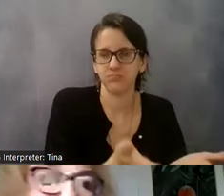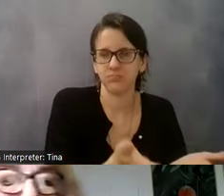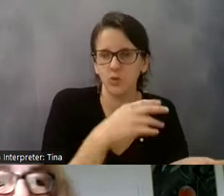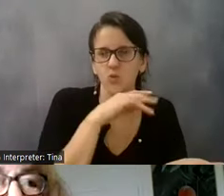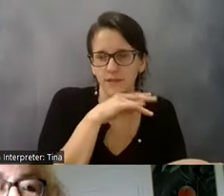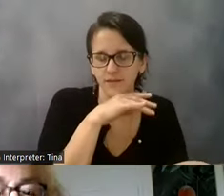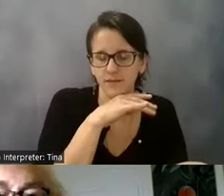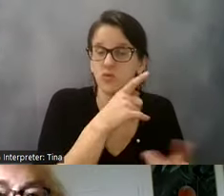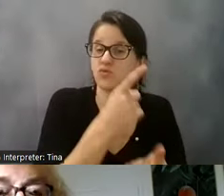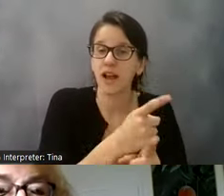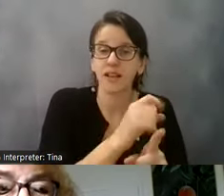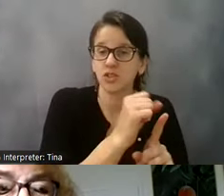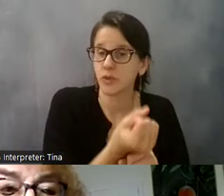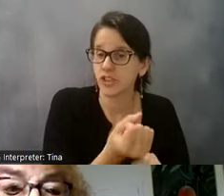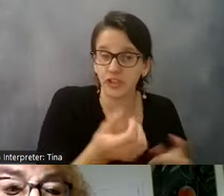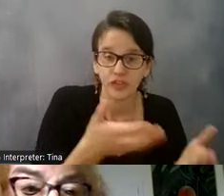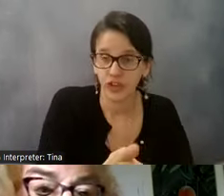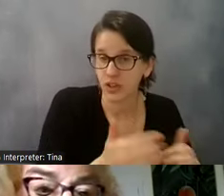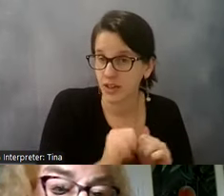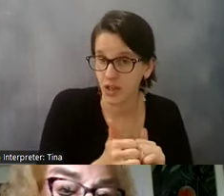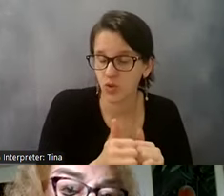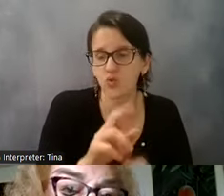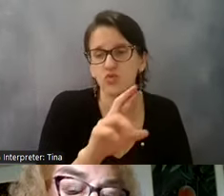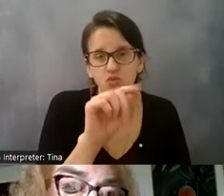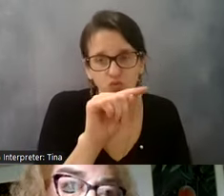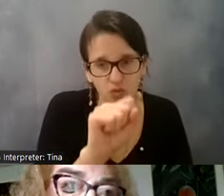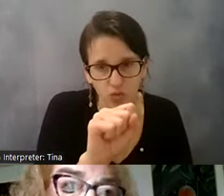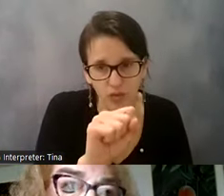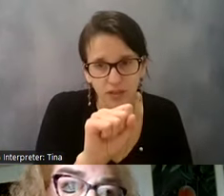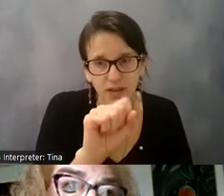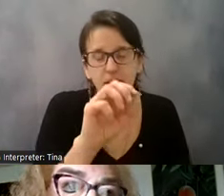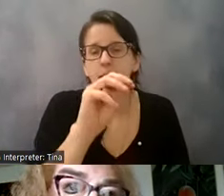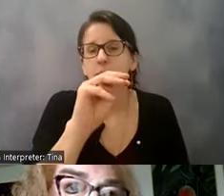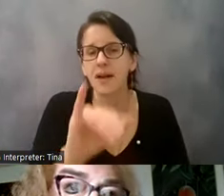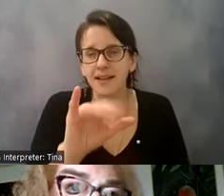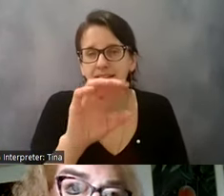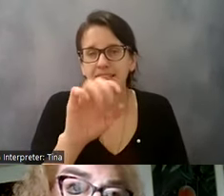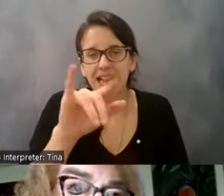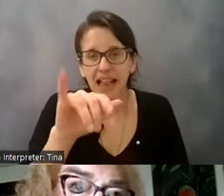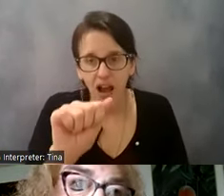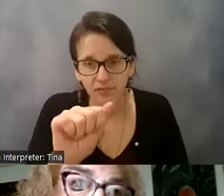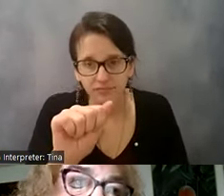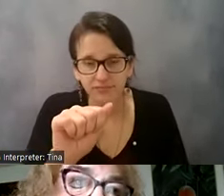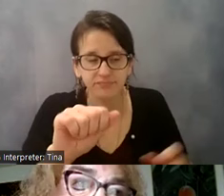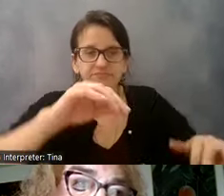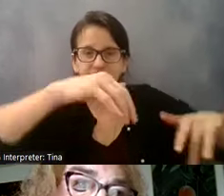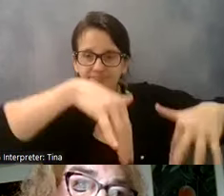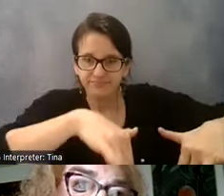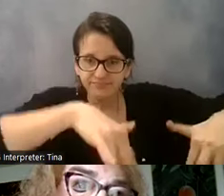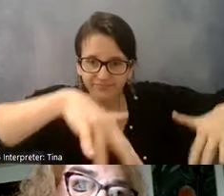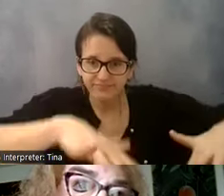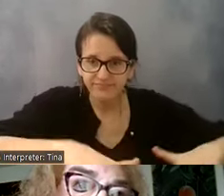include start with roots and mycelia exuding sticky substances that